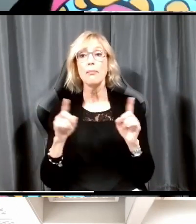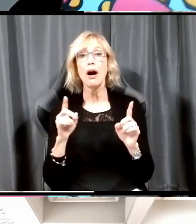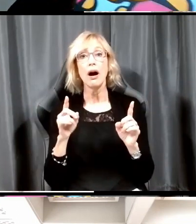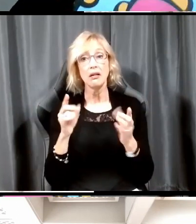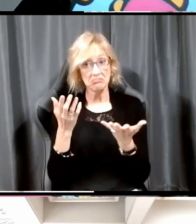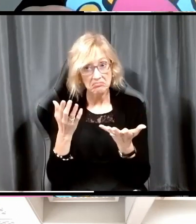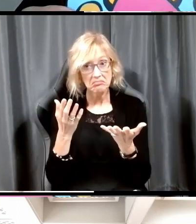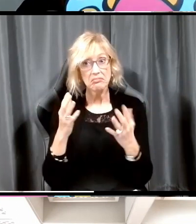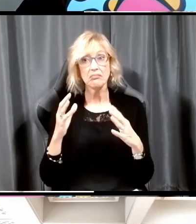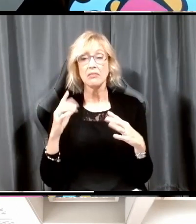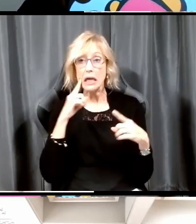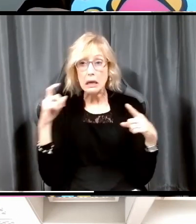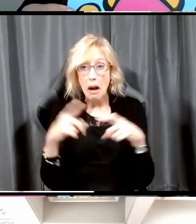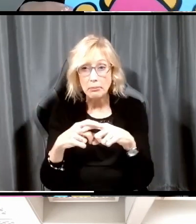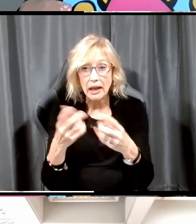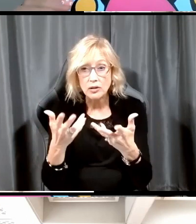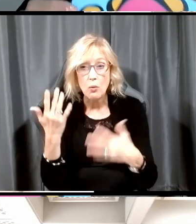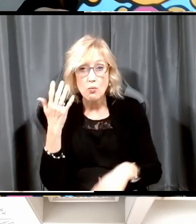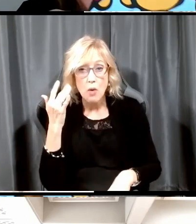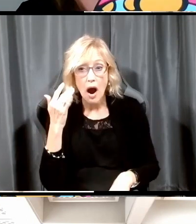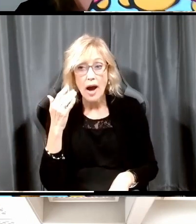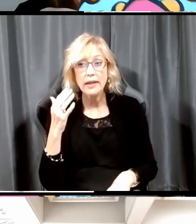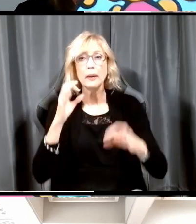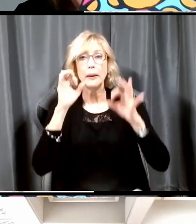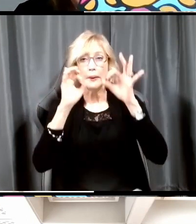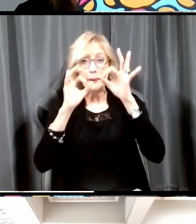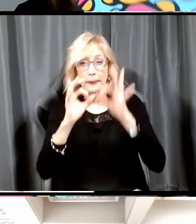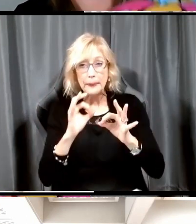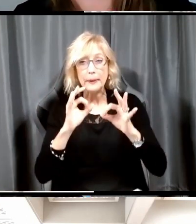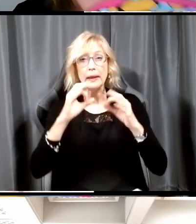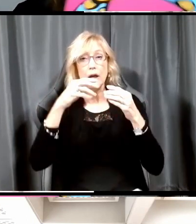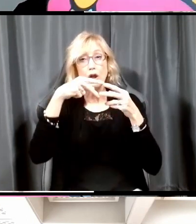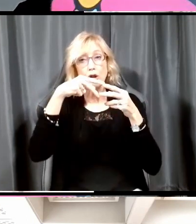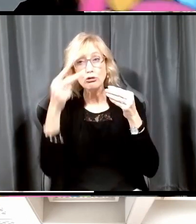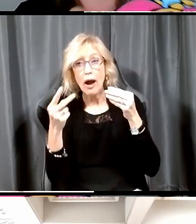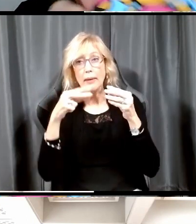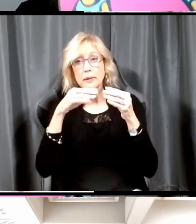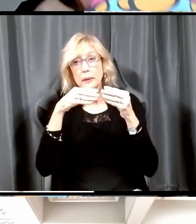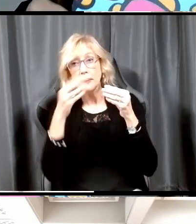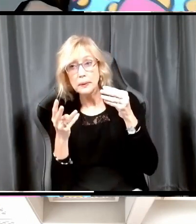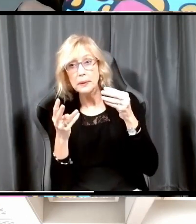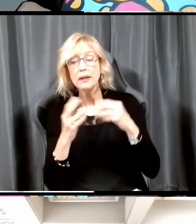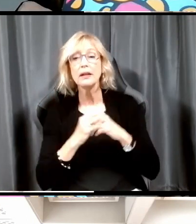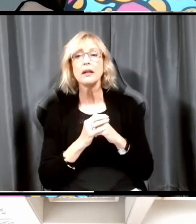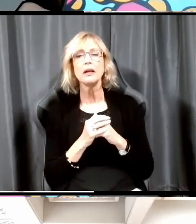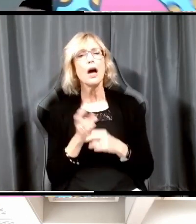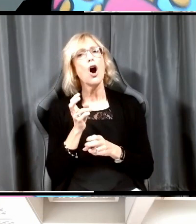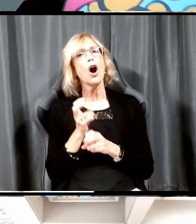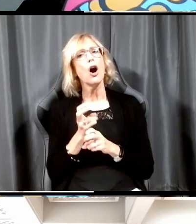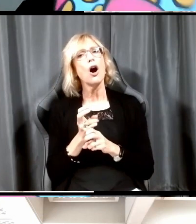about it, the complexity of it is the dots on it, the stripes. It's hard